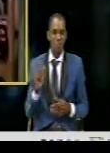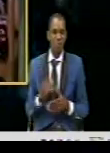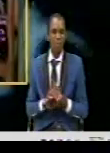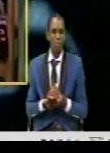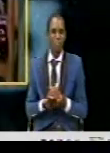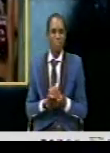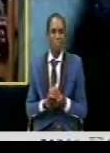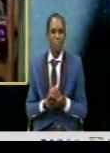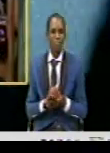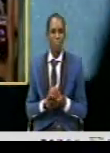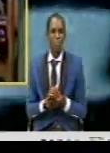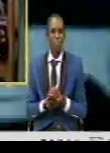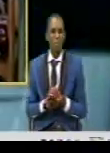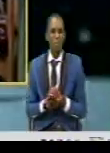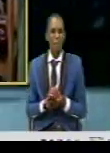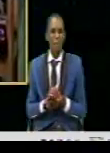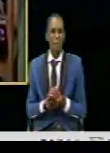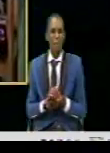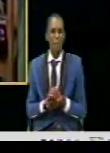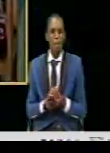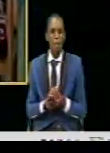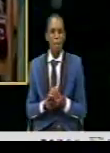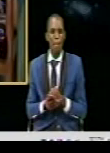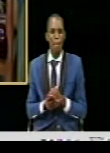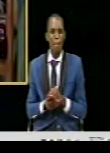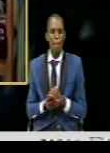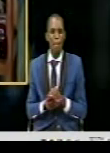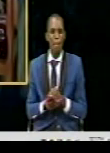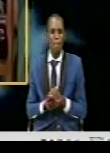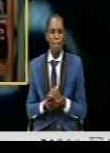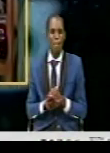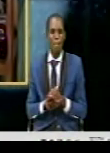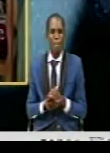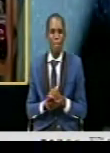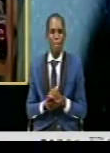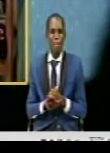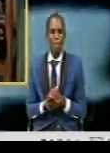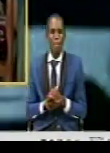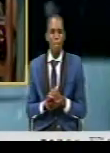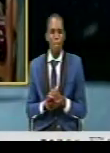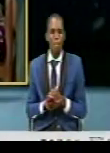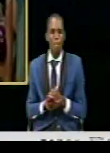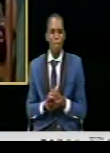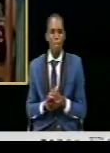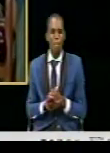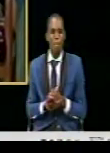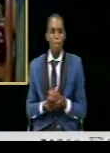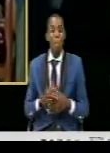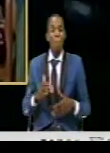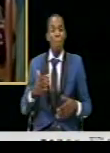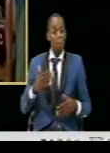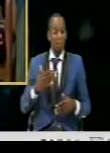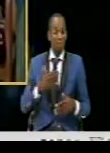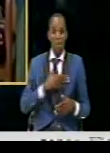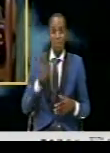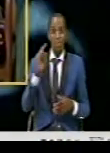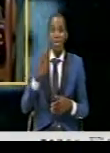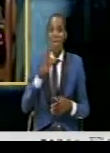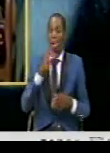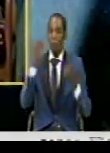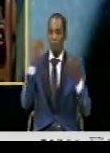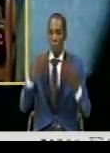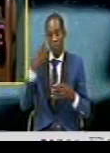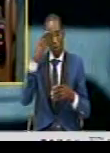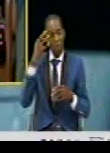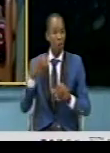My testimony. Now, my testimony. The Lord. I say, praise the